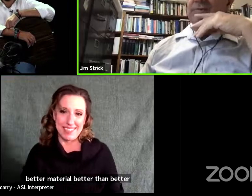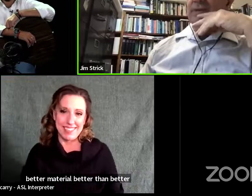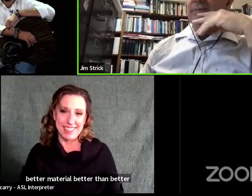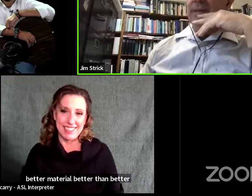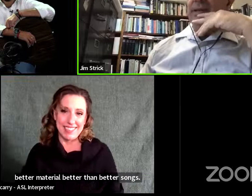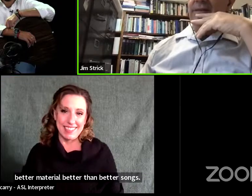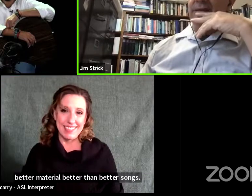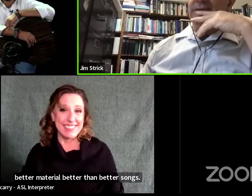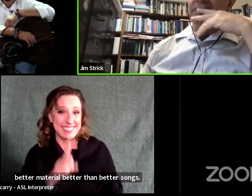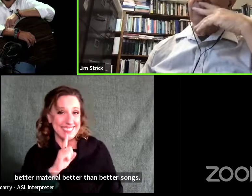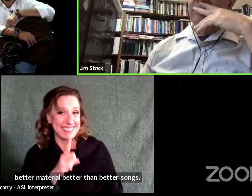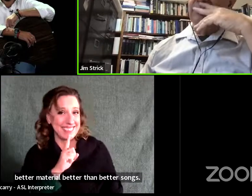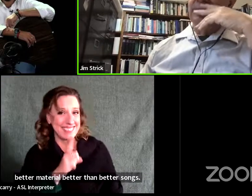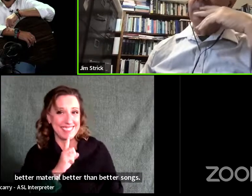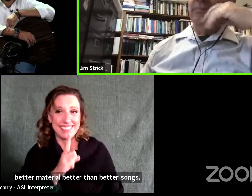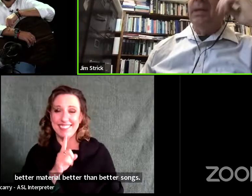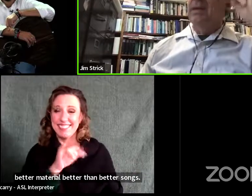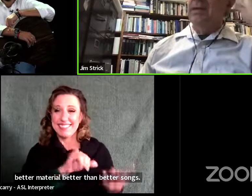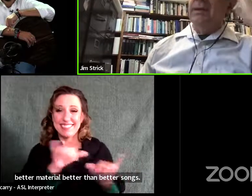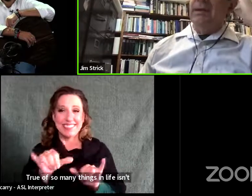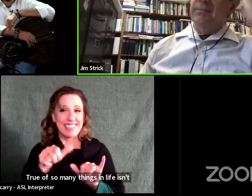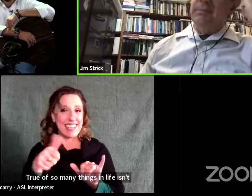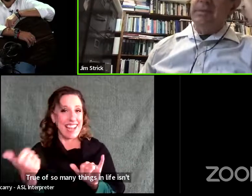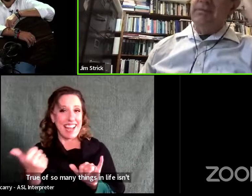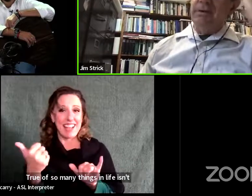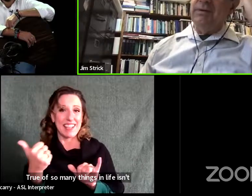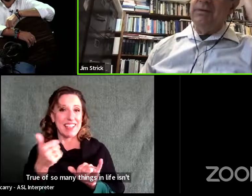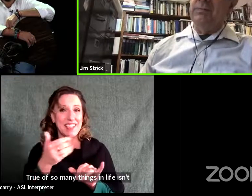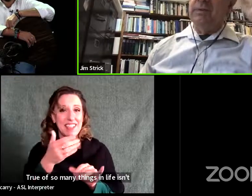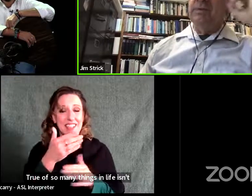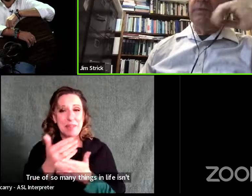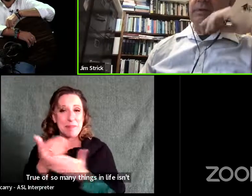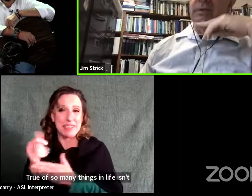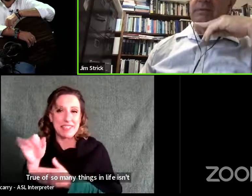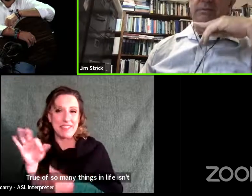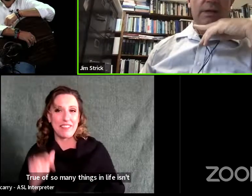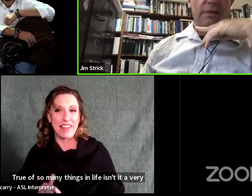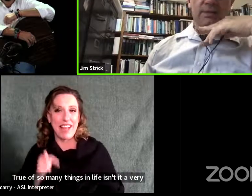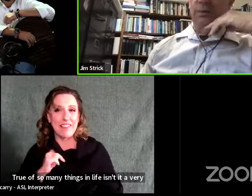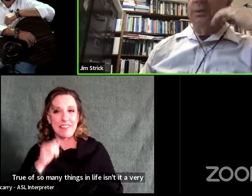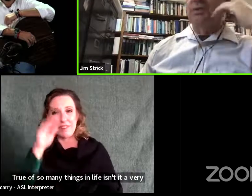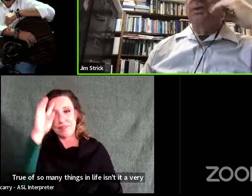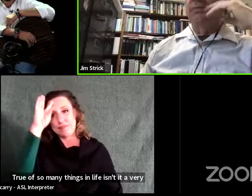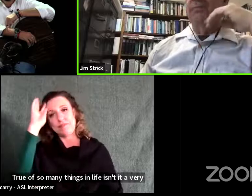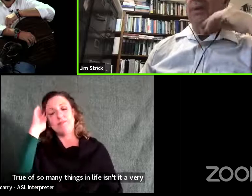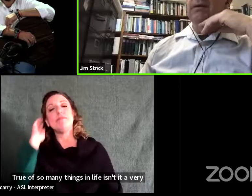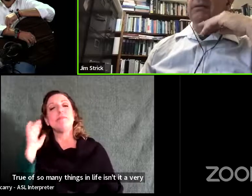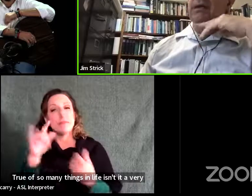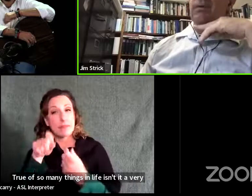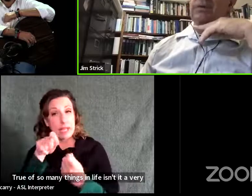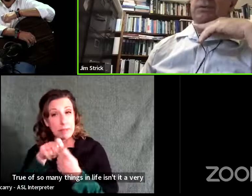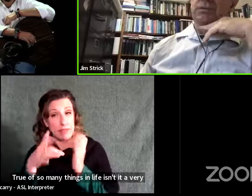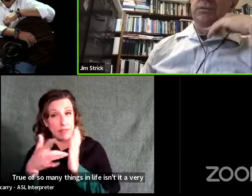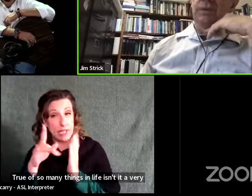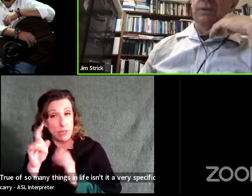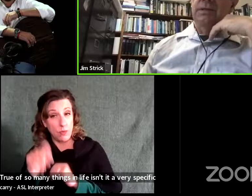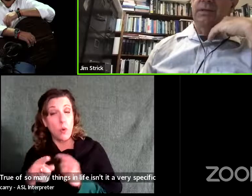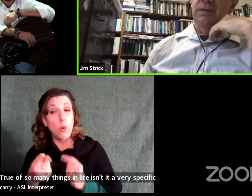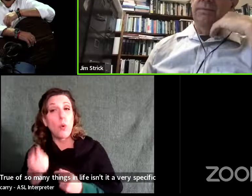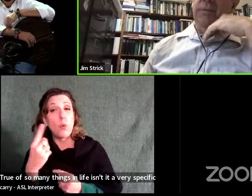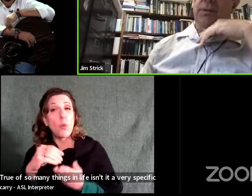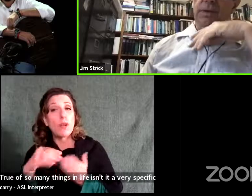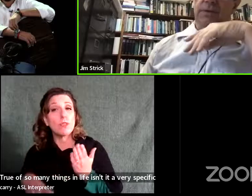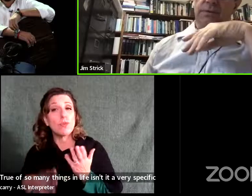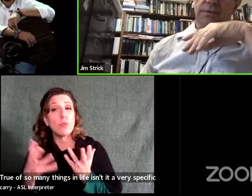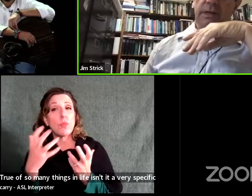True of so many things in life, isn't it? A very specific and technical question. One student wants to